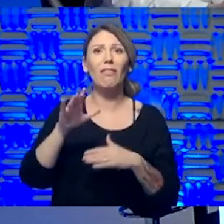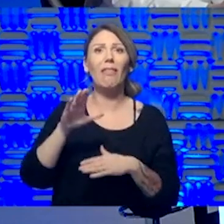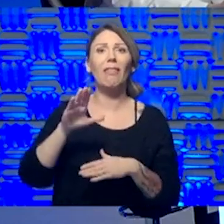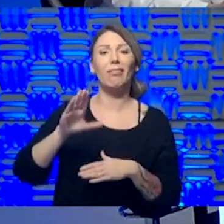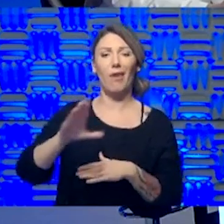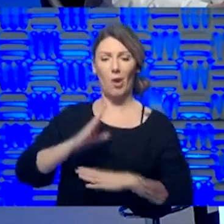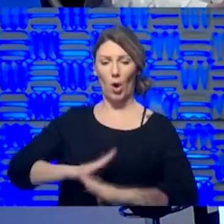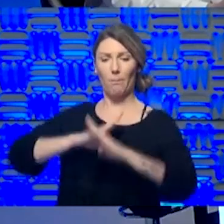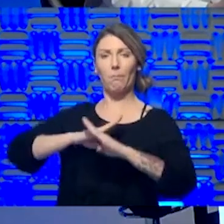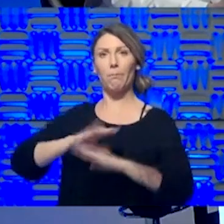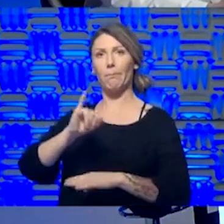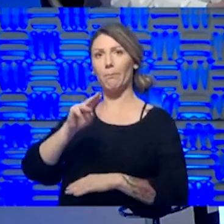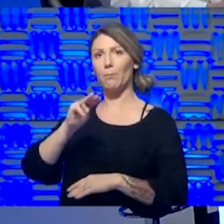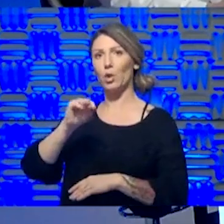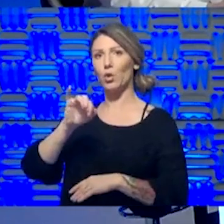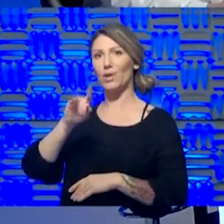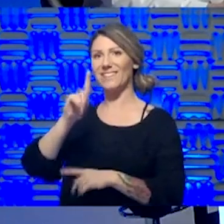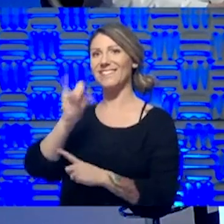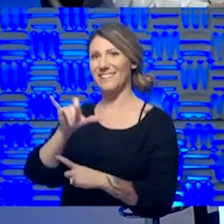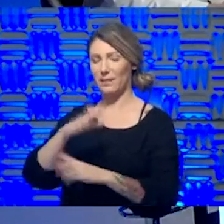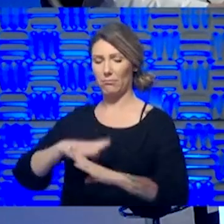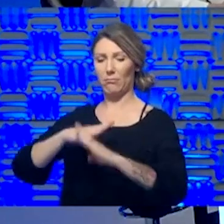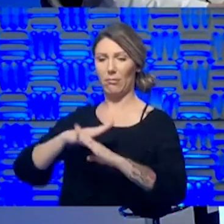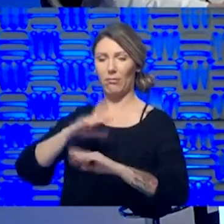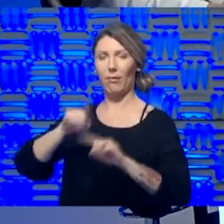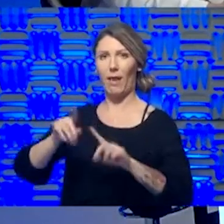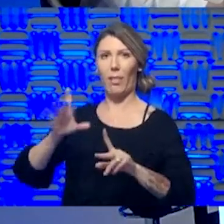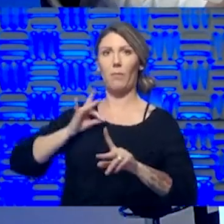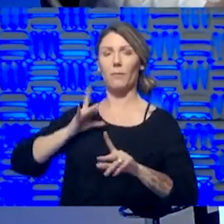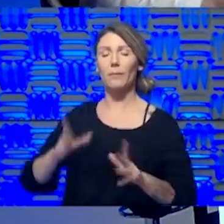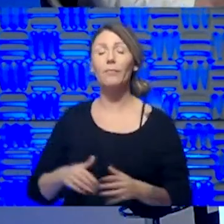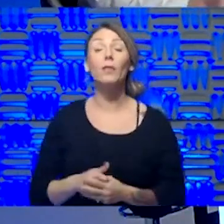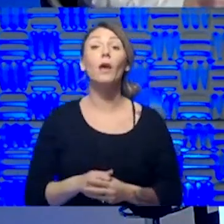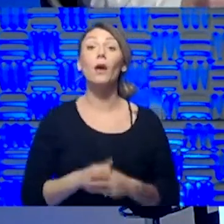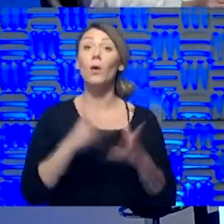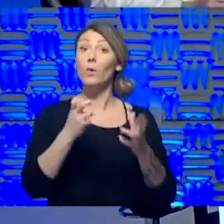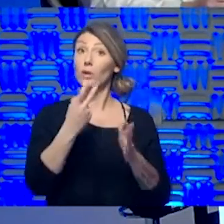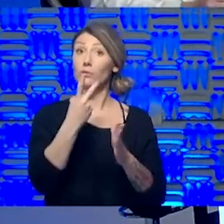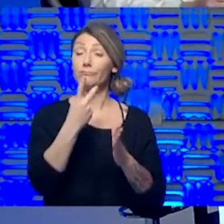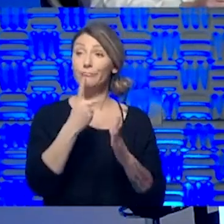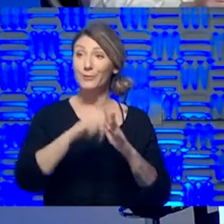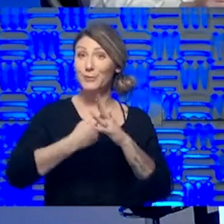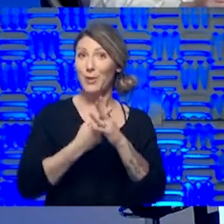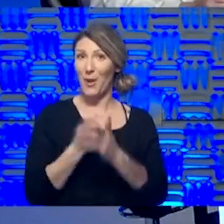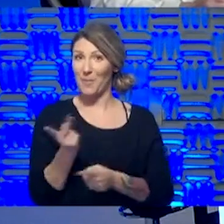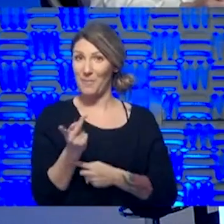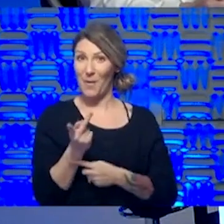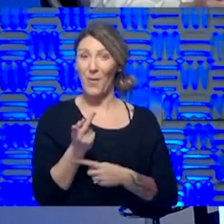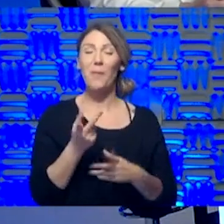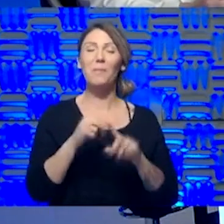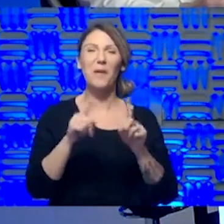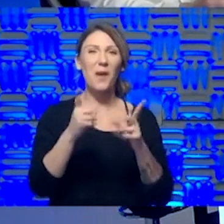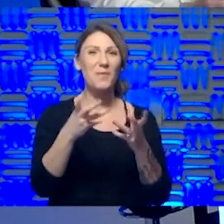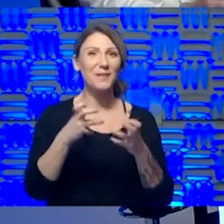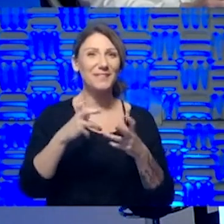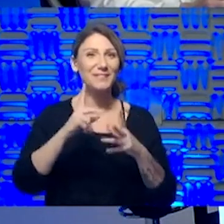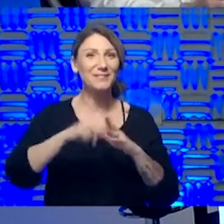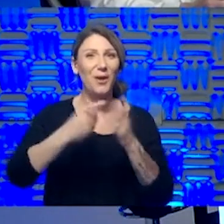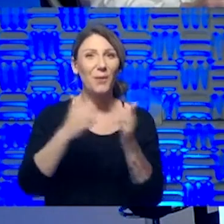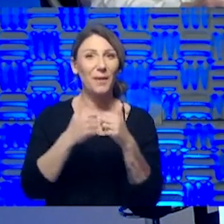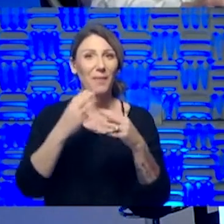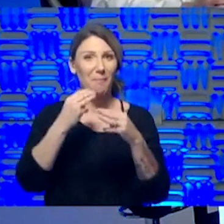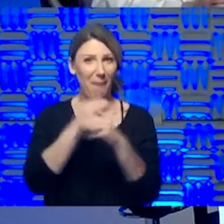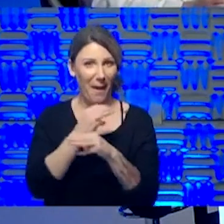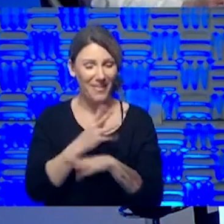question. And it is hard, and so I'm going to let both these guys, I'm going to start with Dana. I'm going to start with a little bit of math, though. So